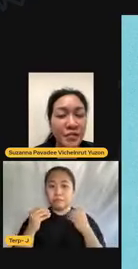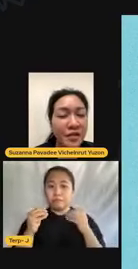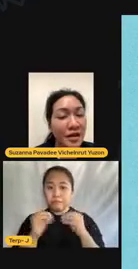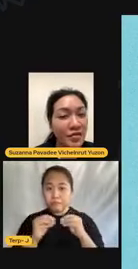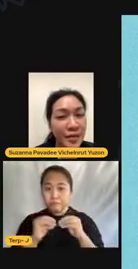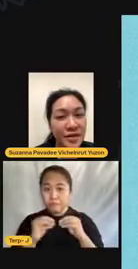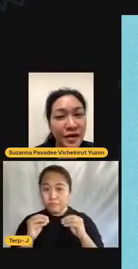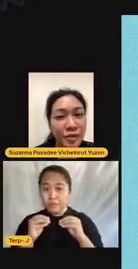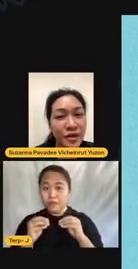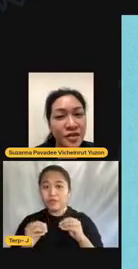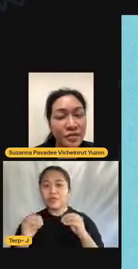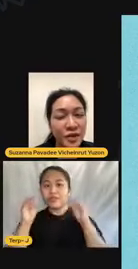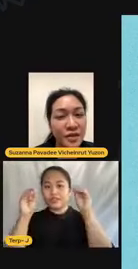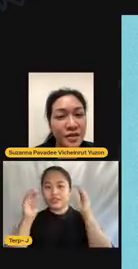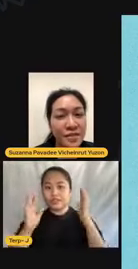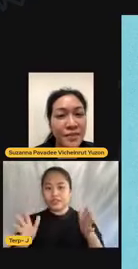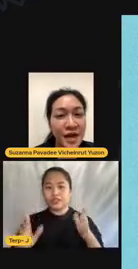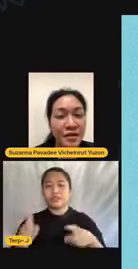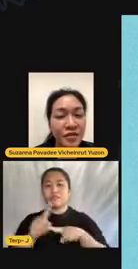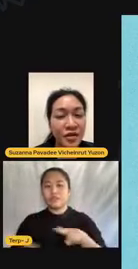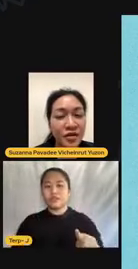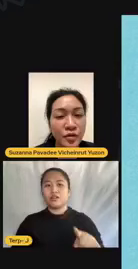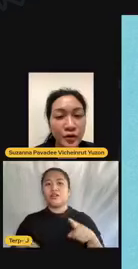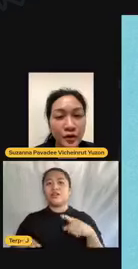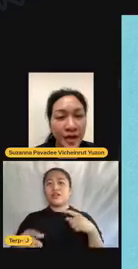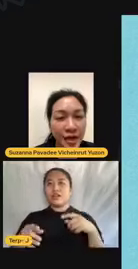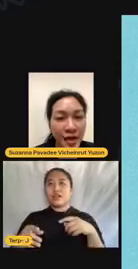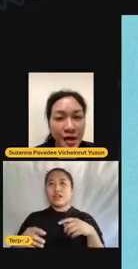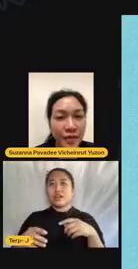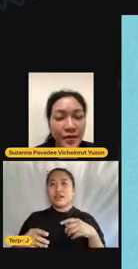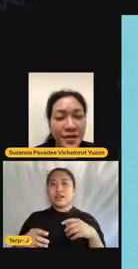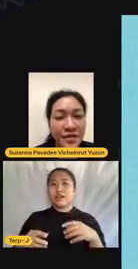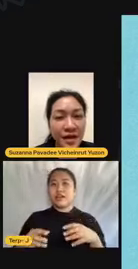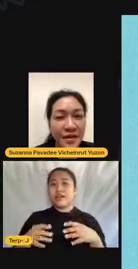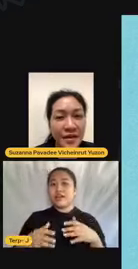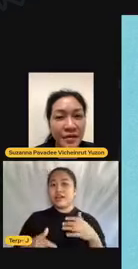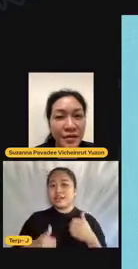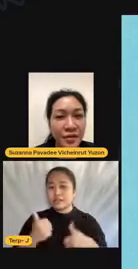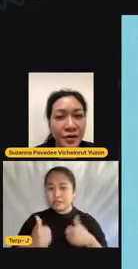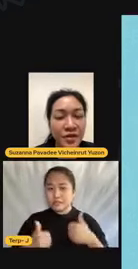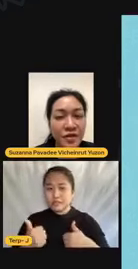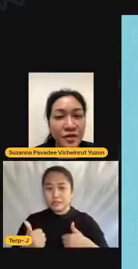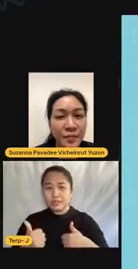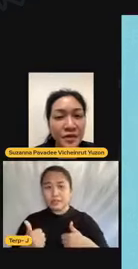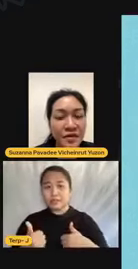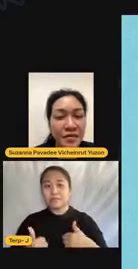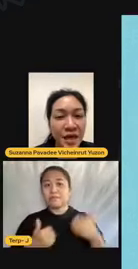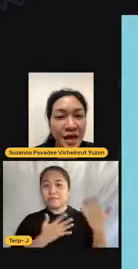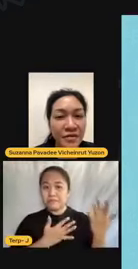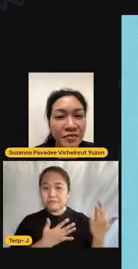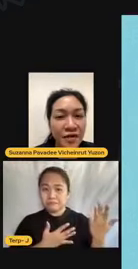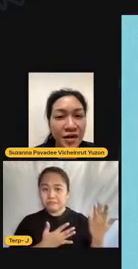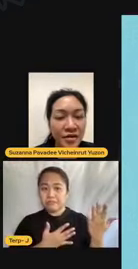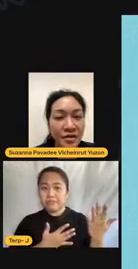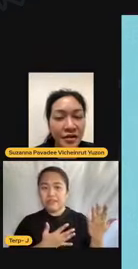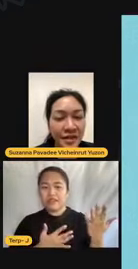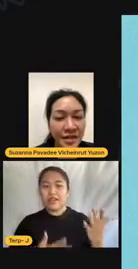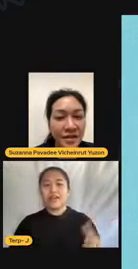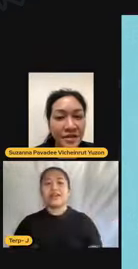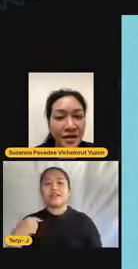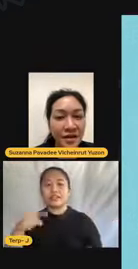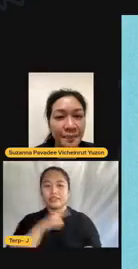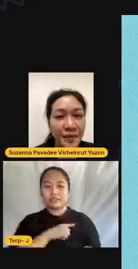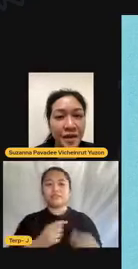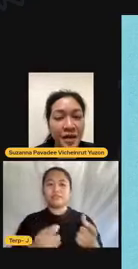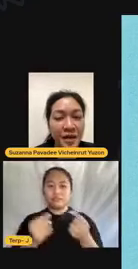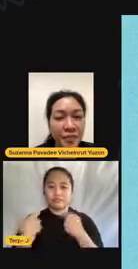just waiting for the government to help, which it's something out of our control, we decided that, you know, we want to do the best that we can for our